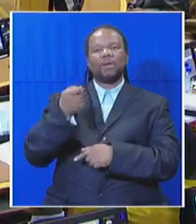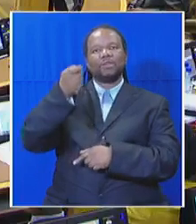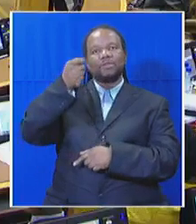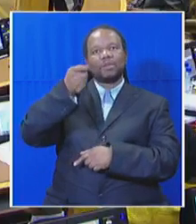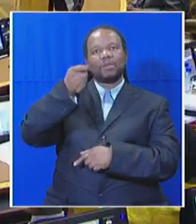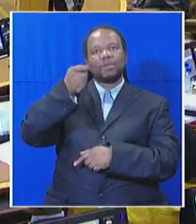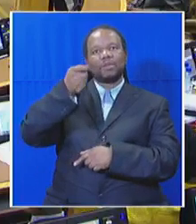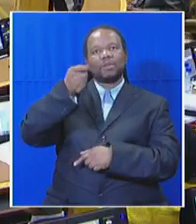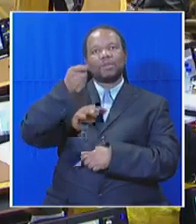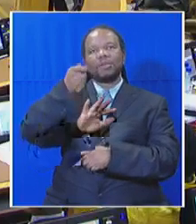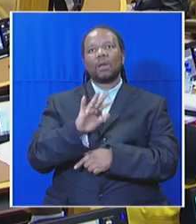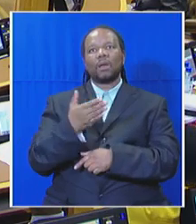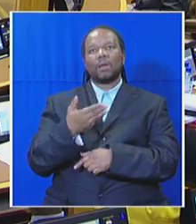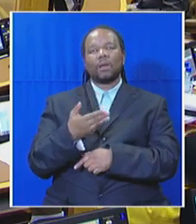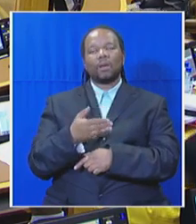Microphone.